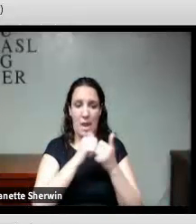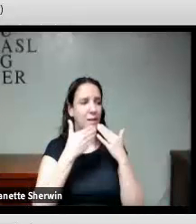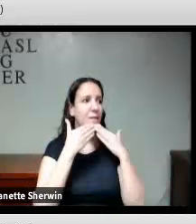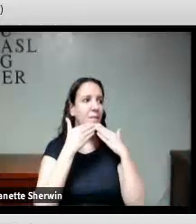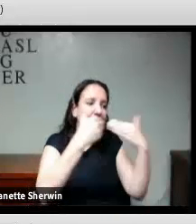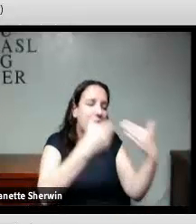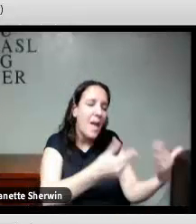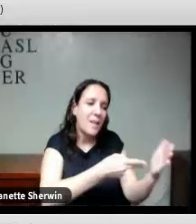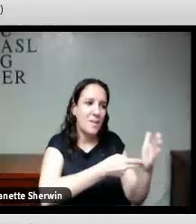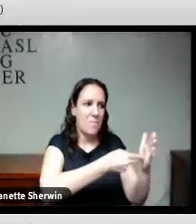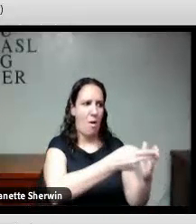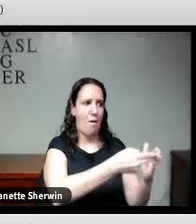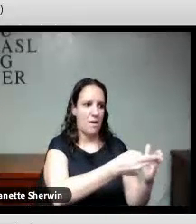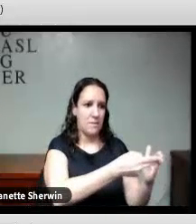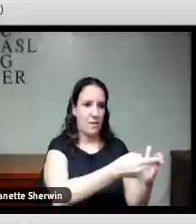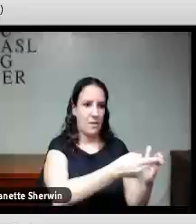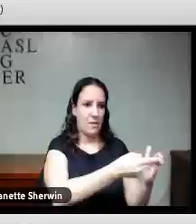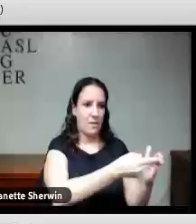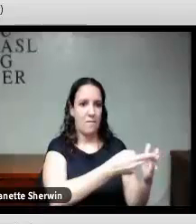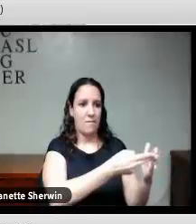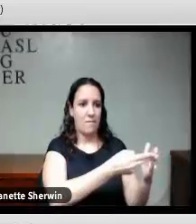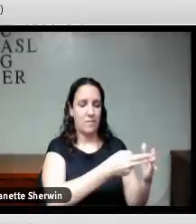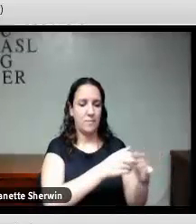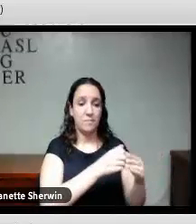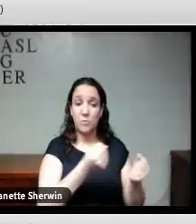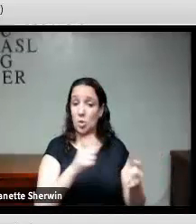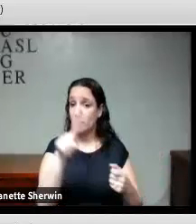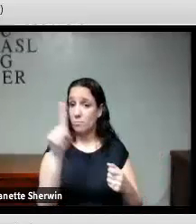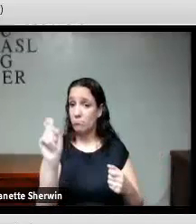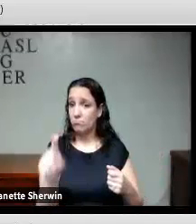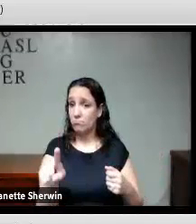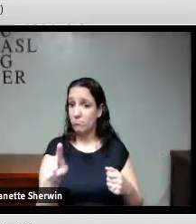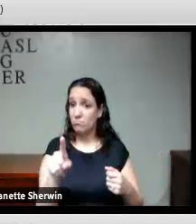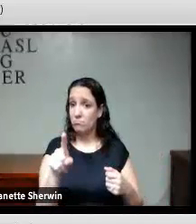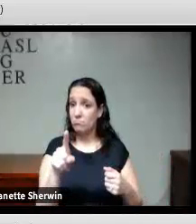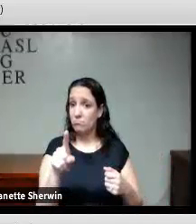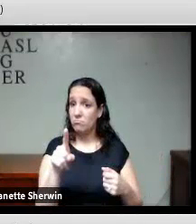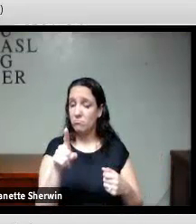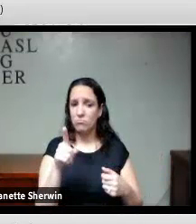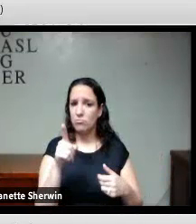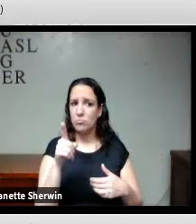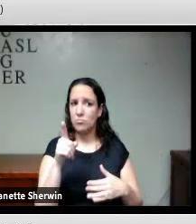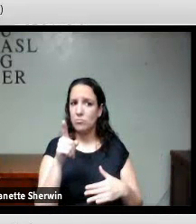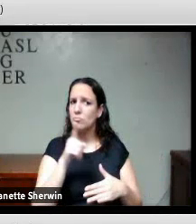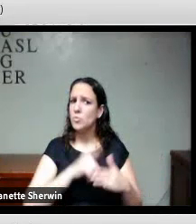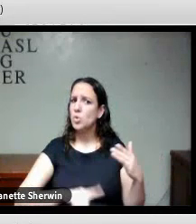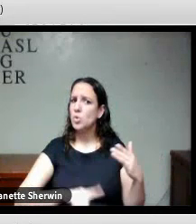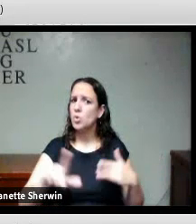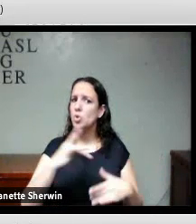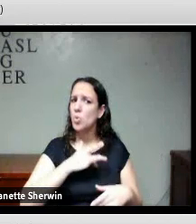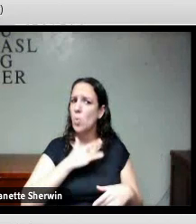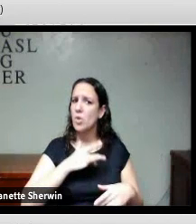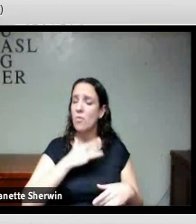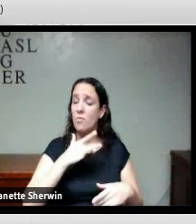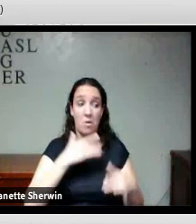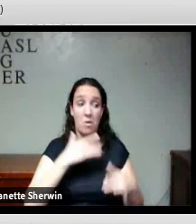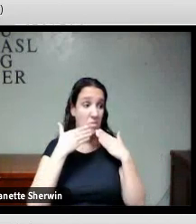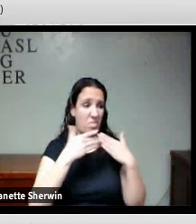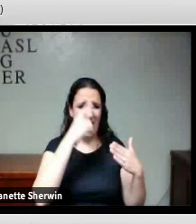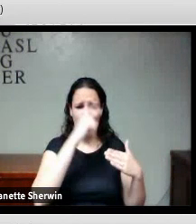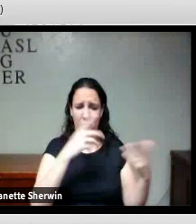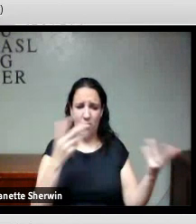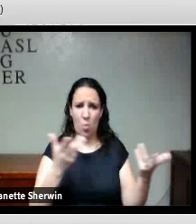they're upset. So my question for you is, what are some of the things that you feel you can honestly thank them for